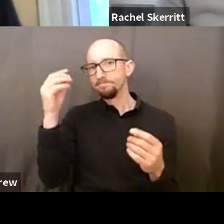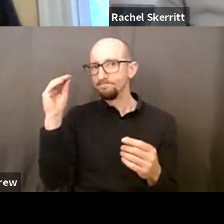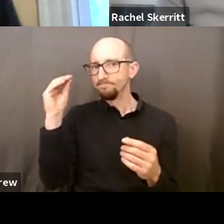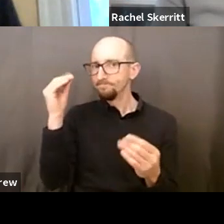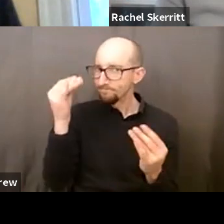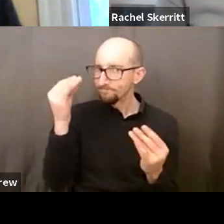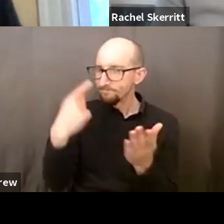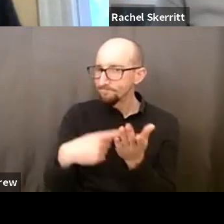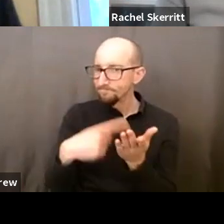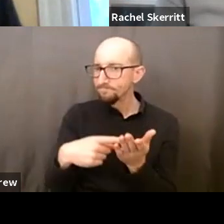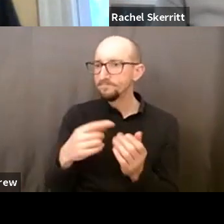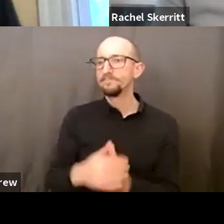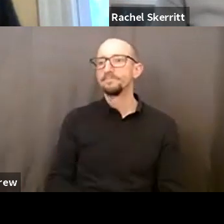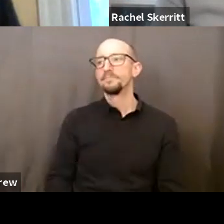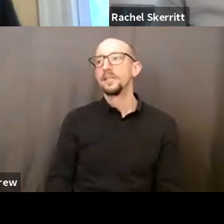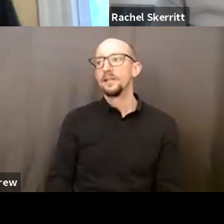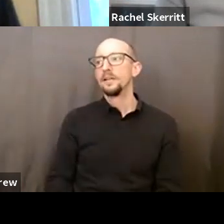that we've heard a lot about